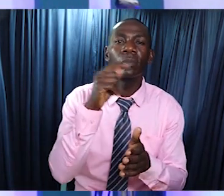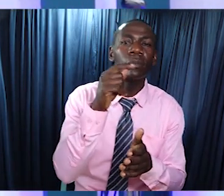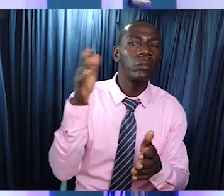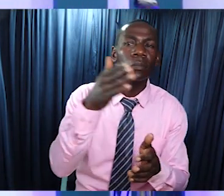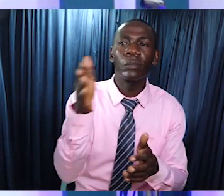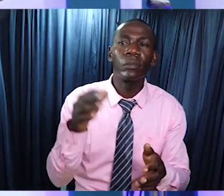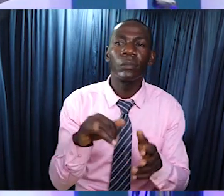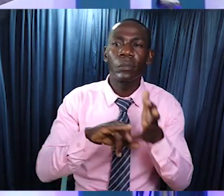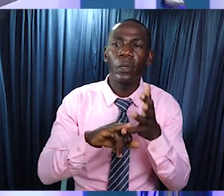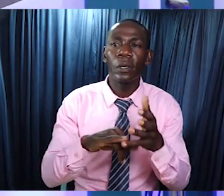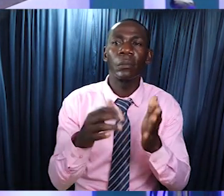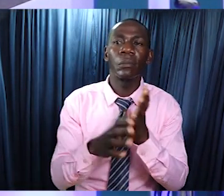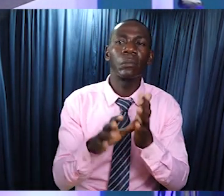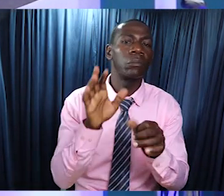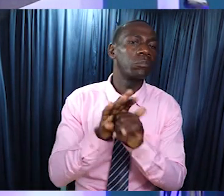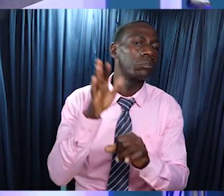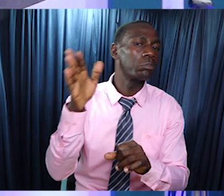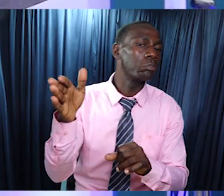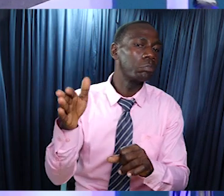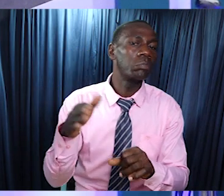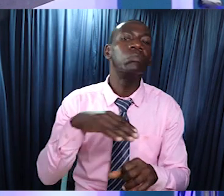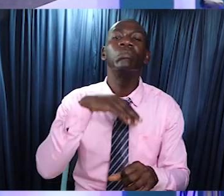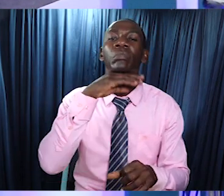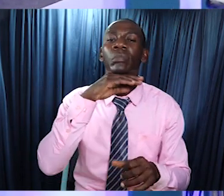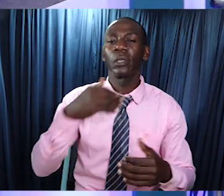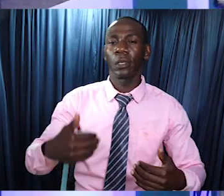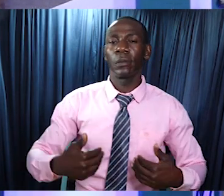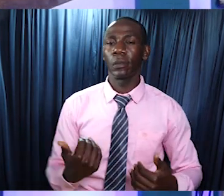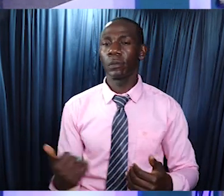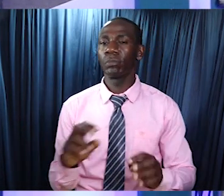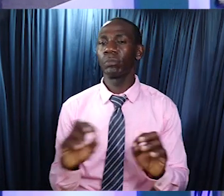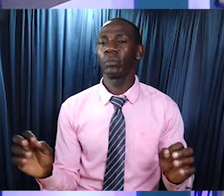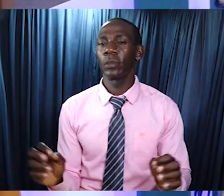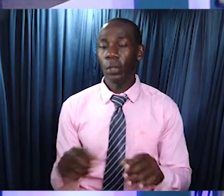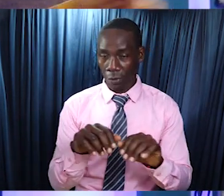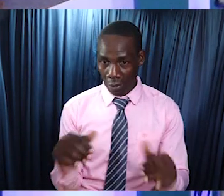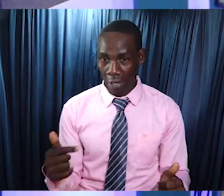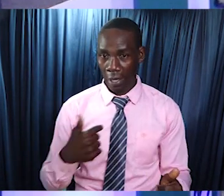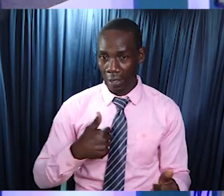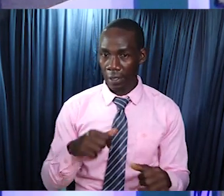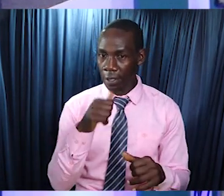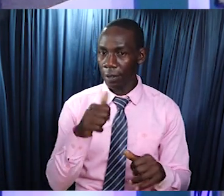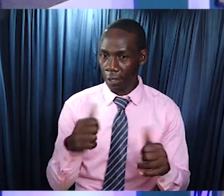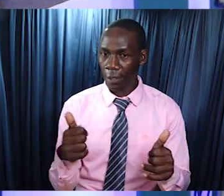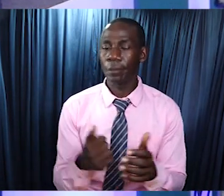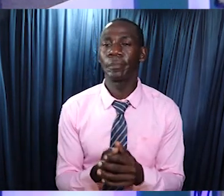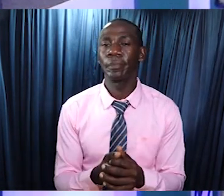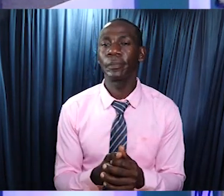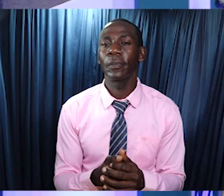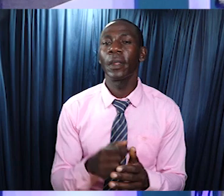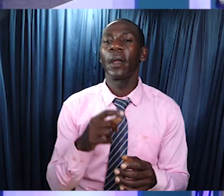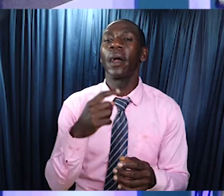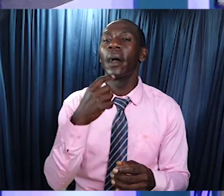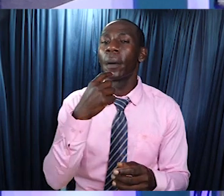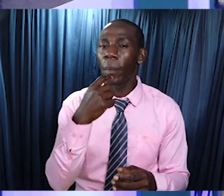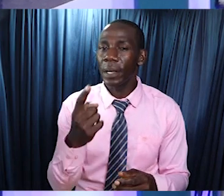ukioa. When you marry. Utakuwa umekufa utapata watoto. You'll be dead, you'll never get children. Nikasema ni sawa. I said it's okay with me. Lakini